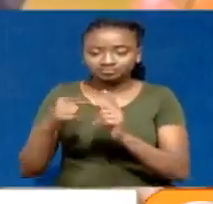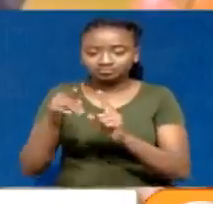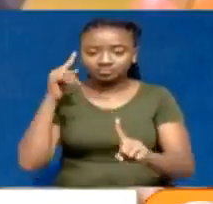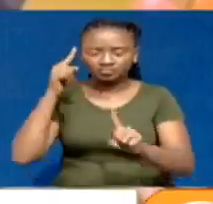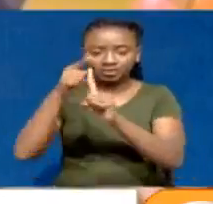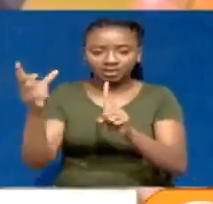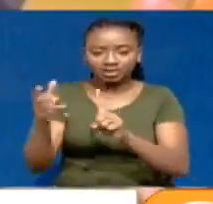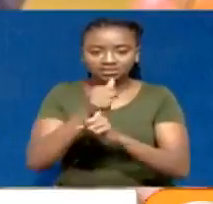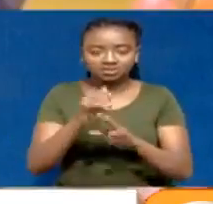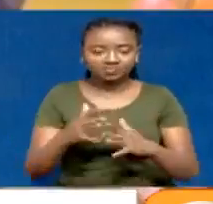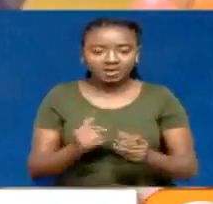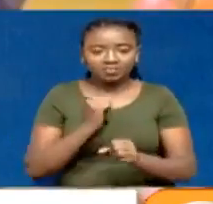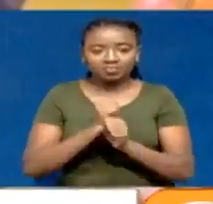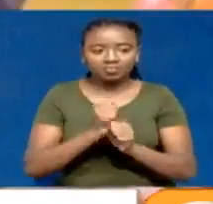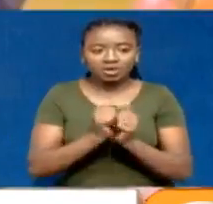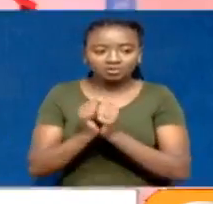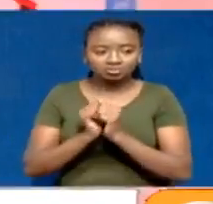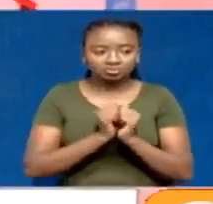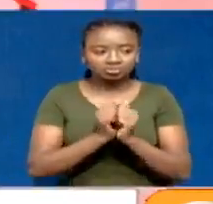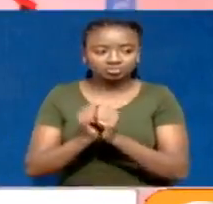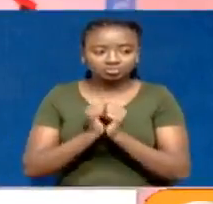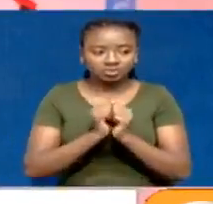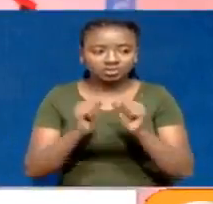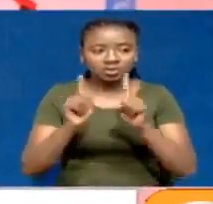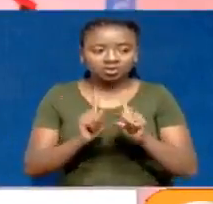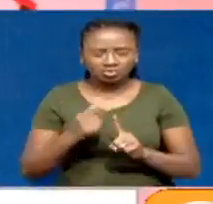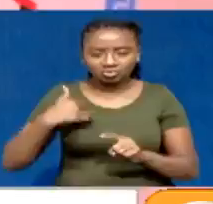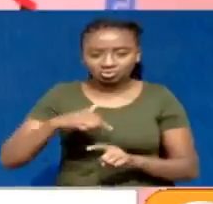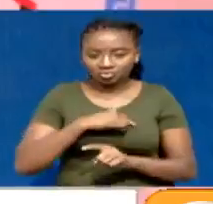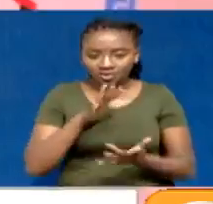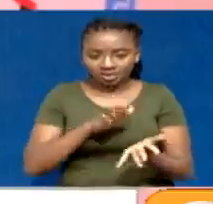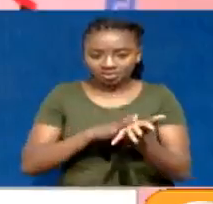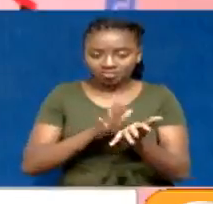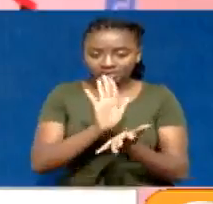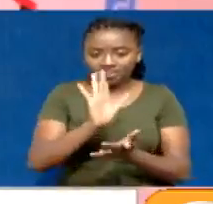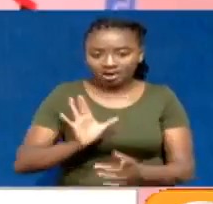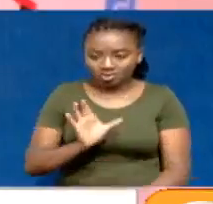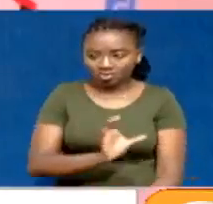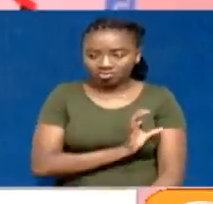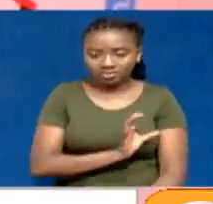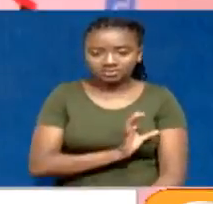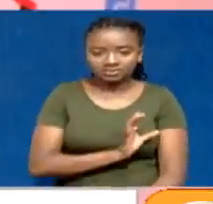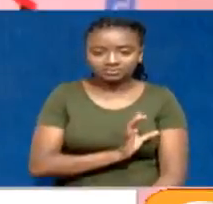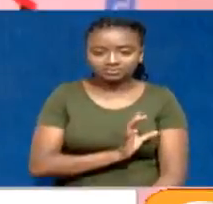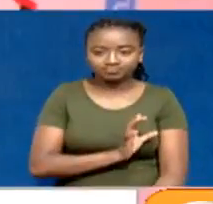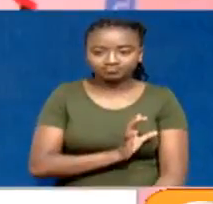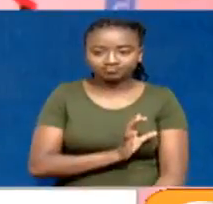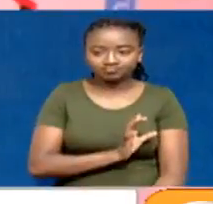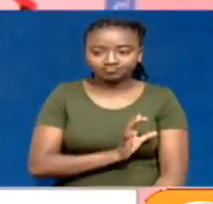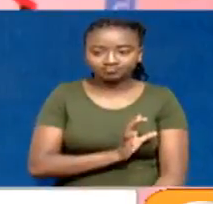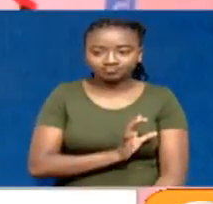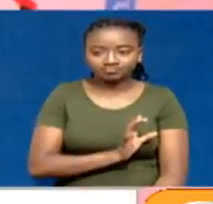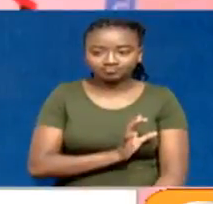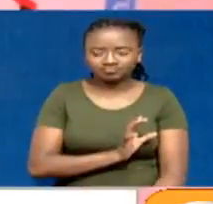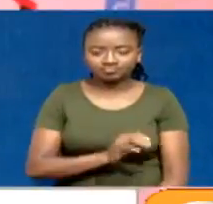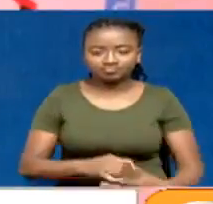through collaborative work. Strongly recommend to your committee to remove that bottleneck,